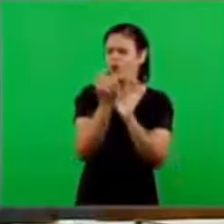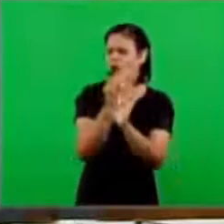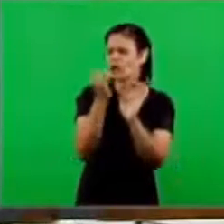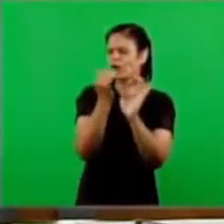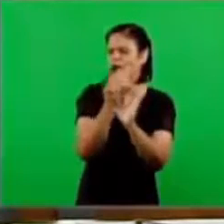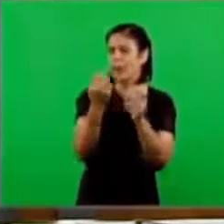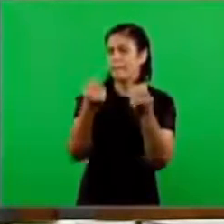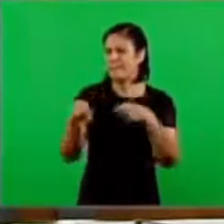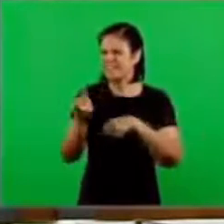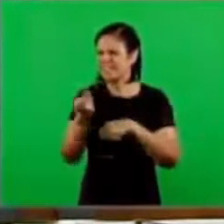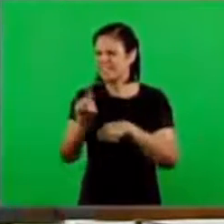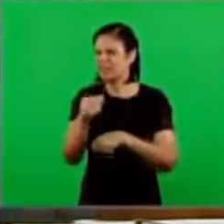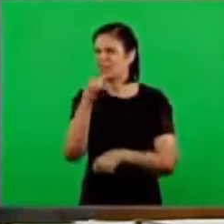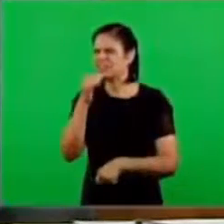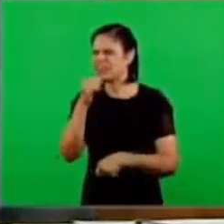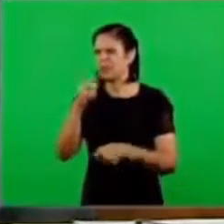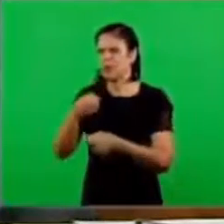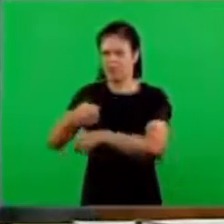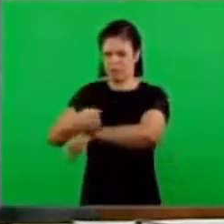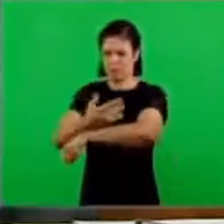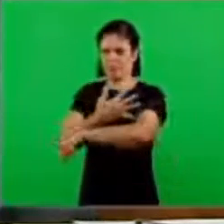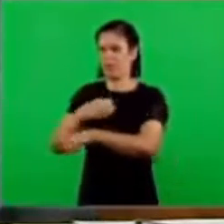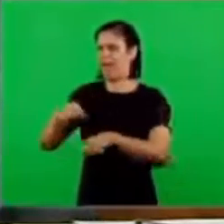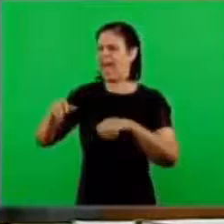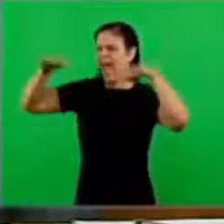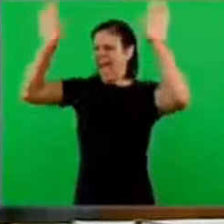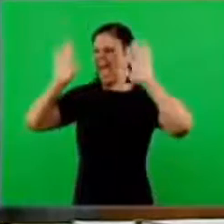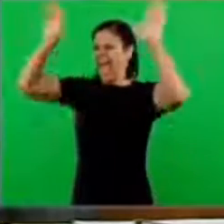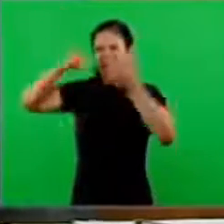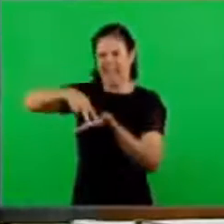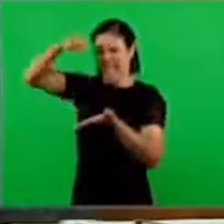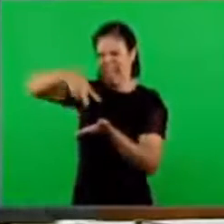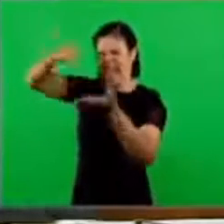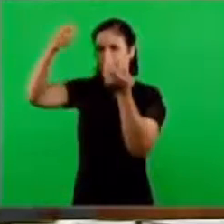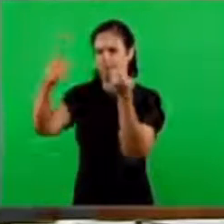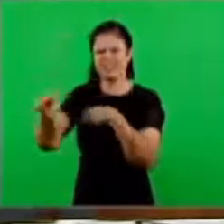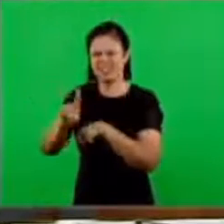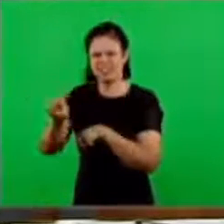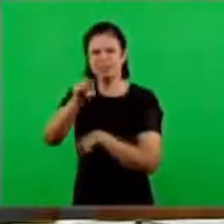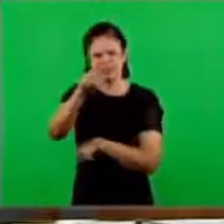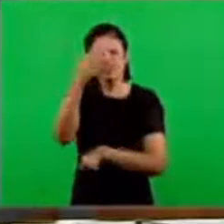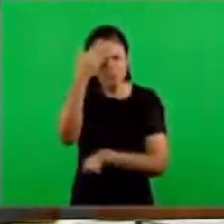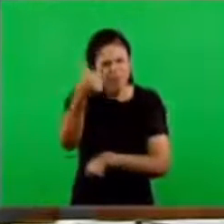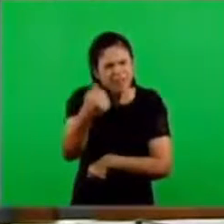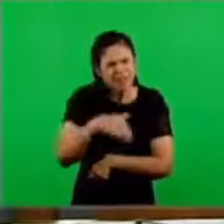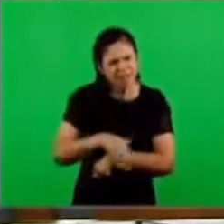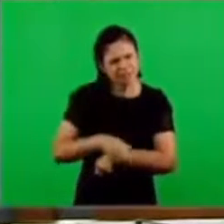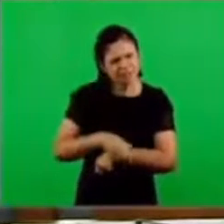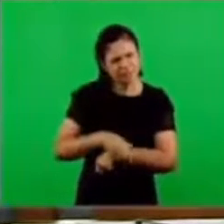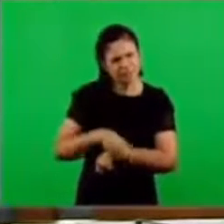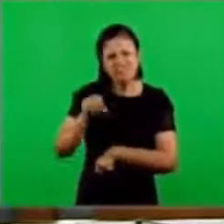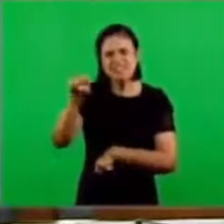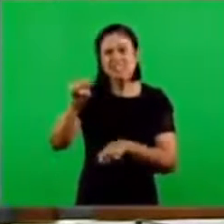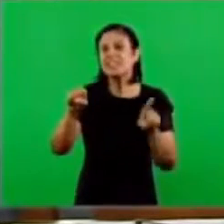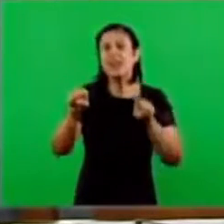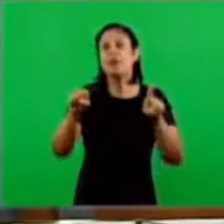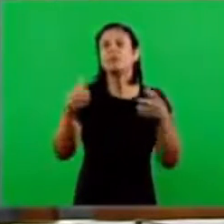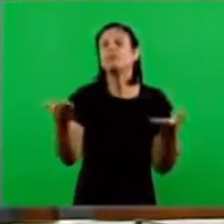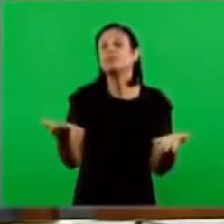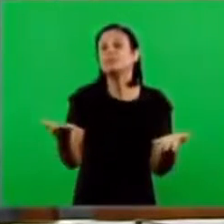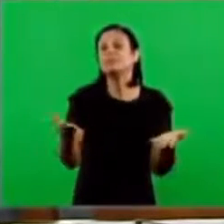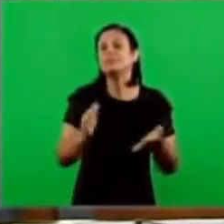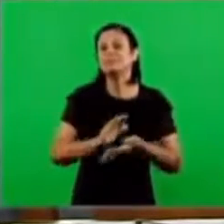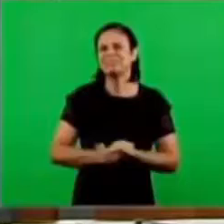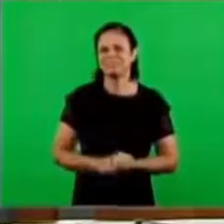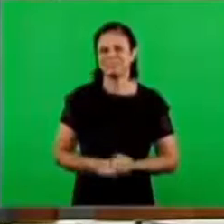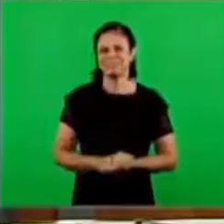You know that the glorification to God has to be done in the spirit, in fellowship with the Holy Spirit, and